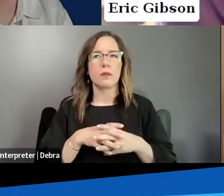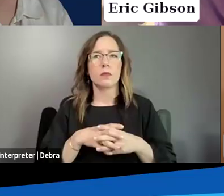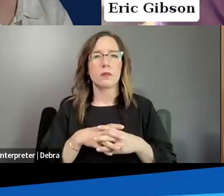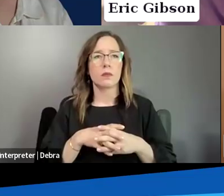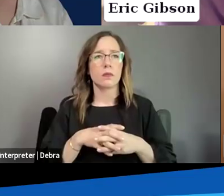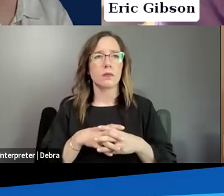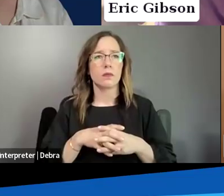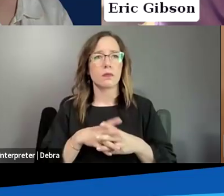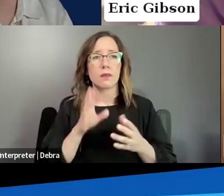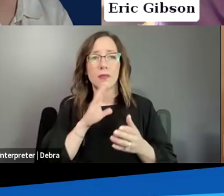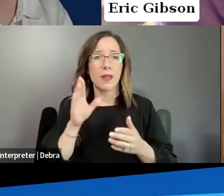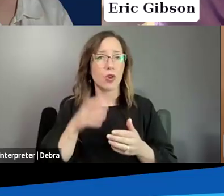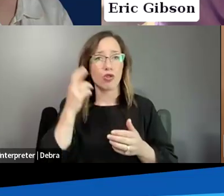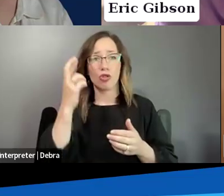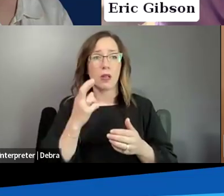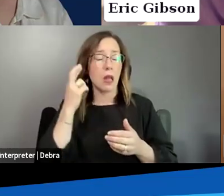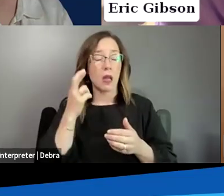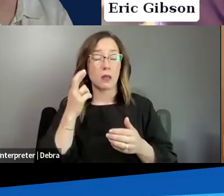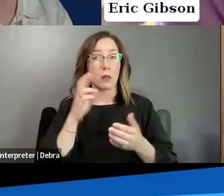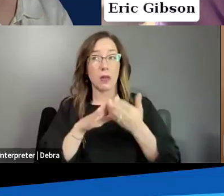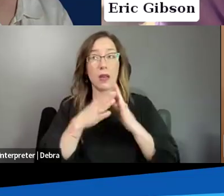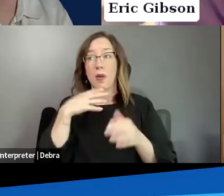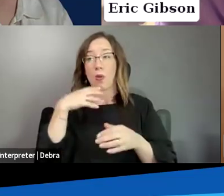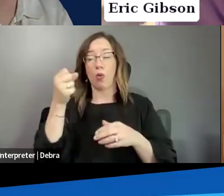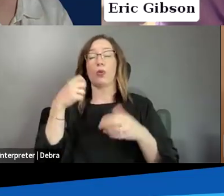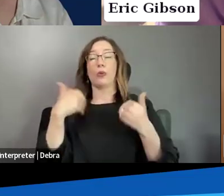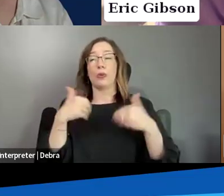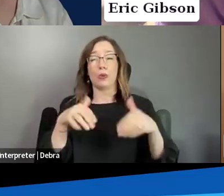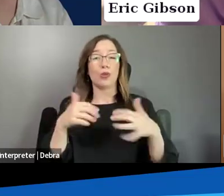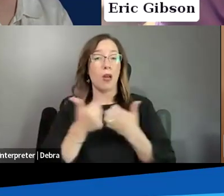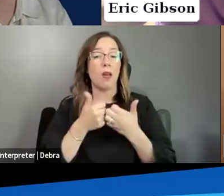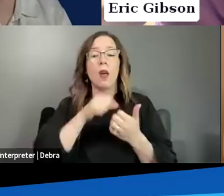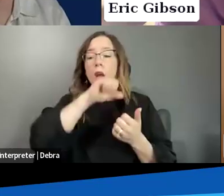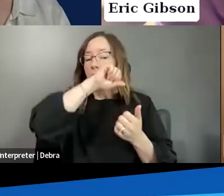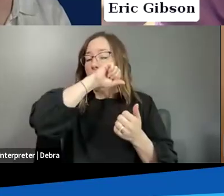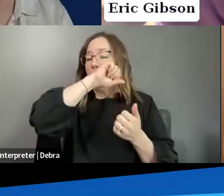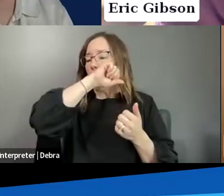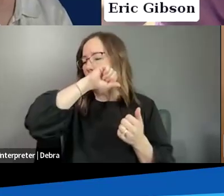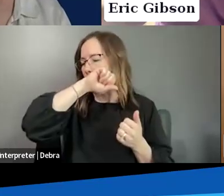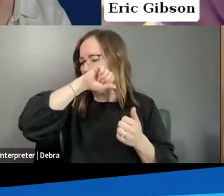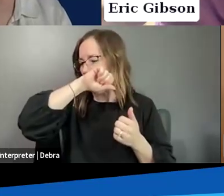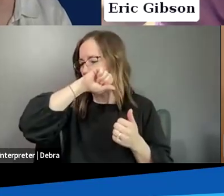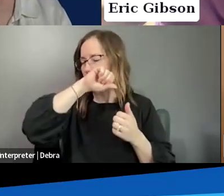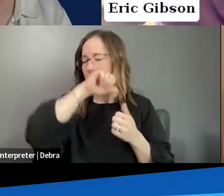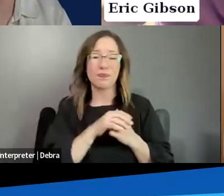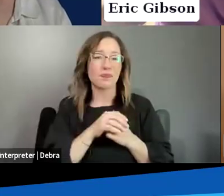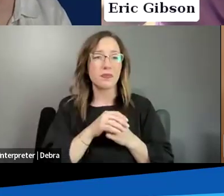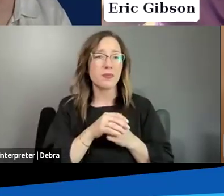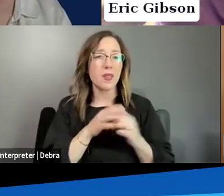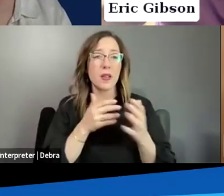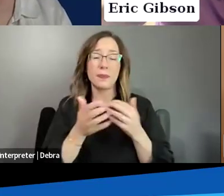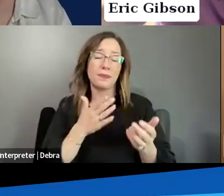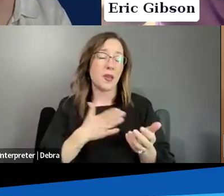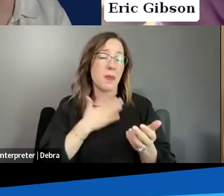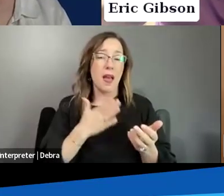realized that aging would be so challenging. But like I say, it's also rewarding too. I am happy to be alive and happy